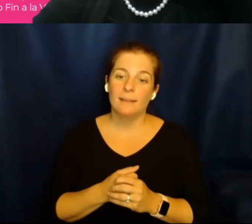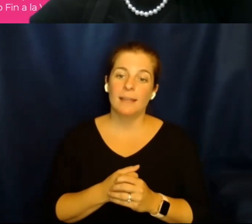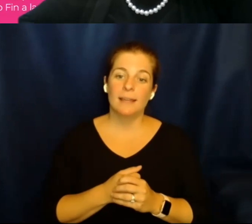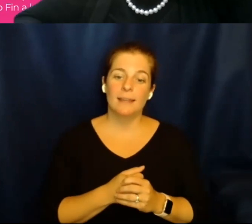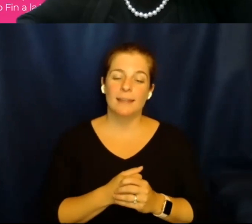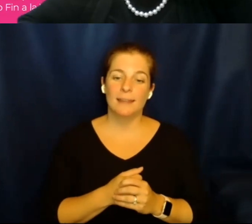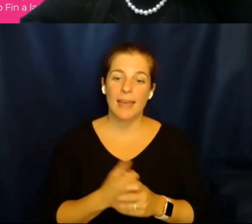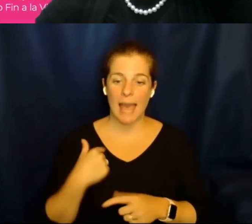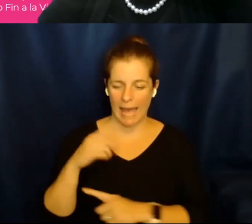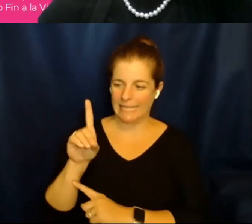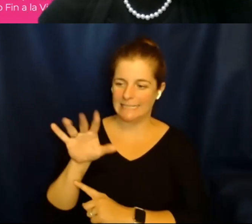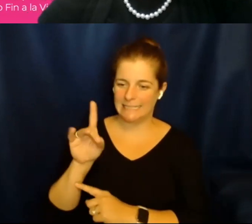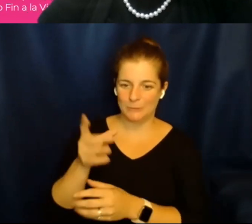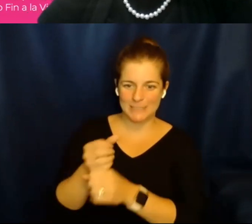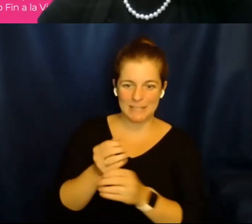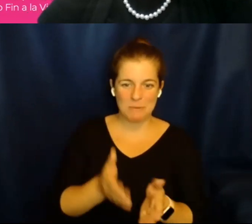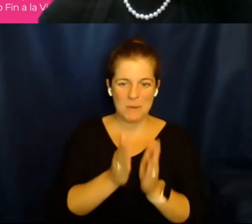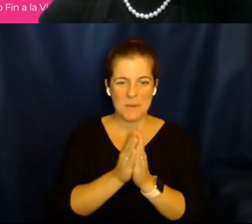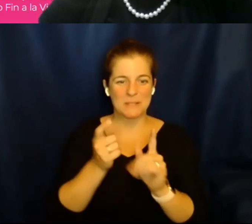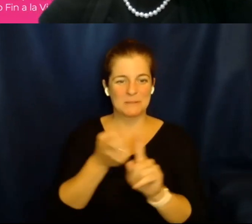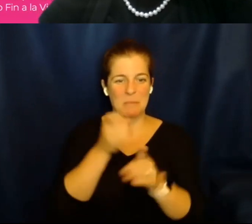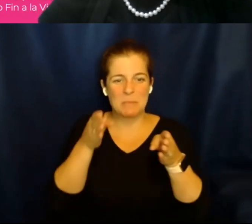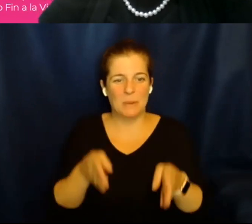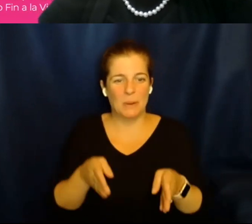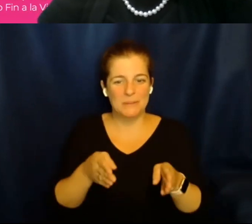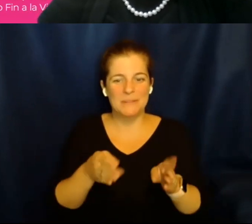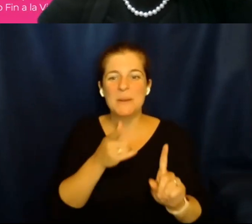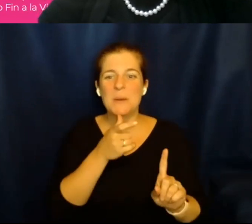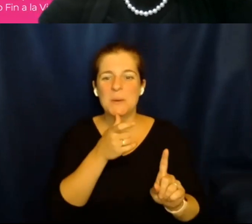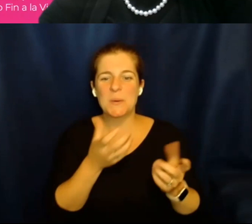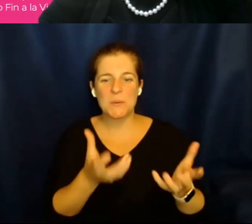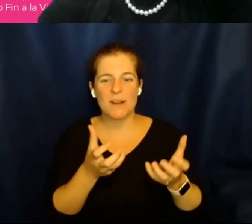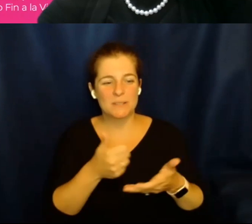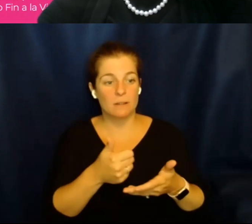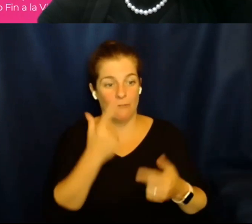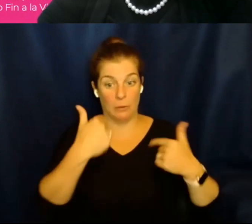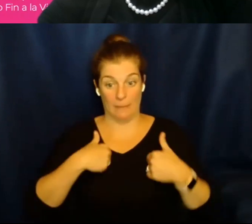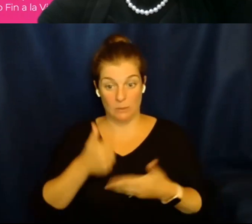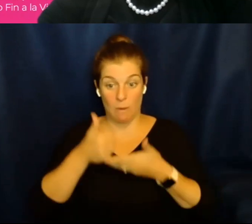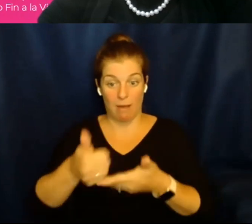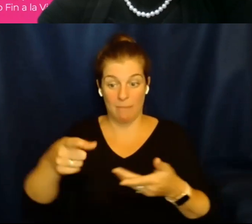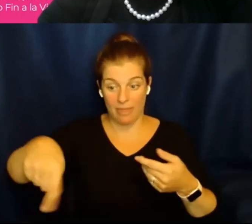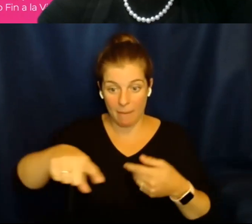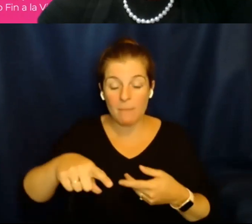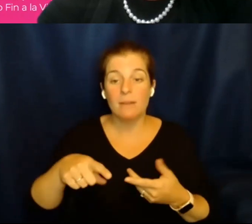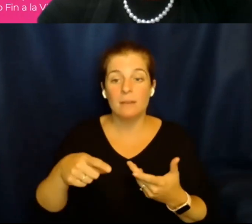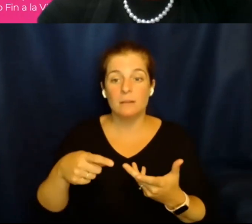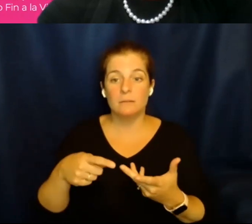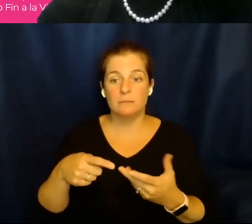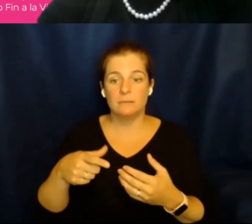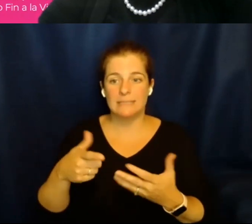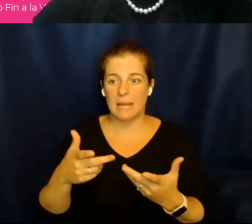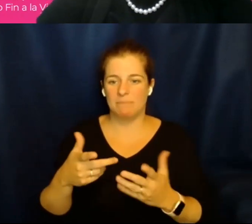received a request from somebody who wanted to help, for me to help him get, fill a credit